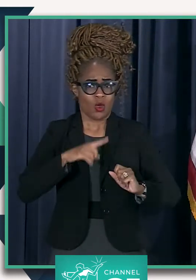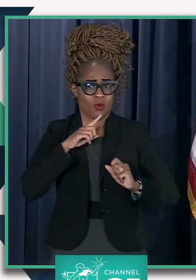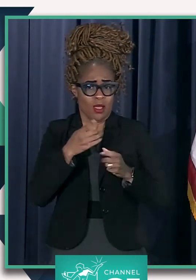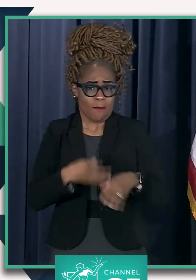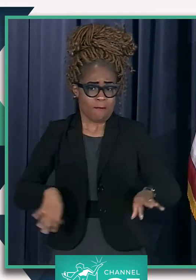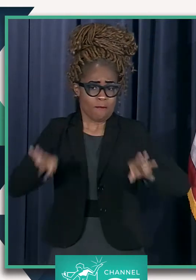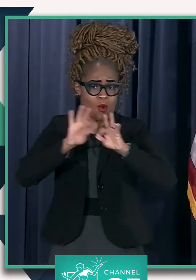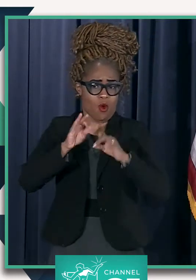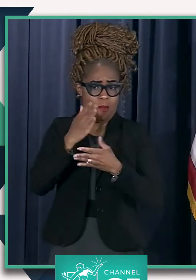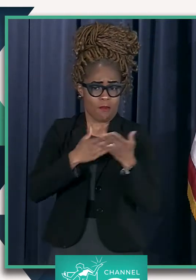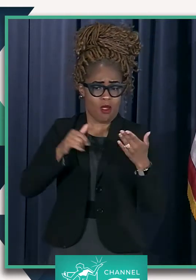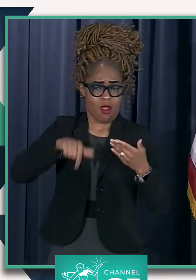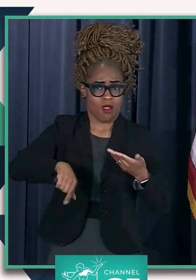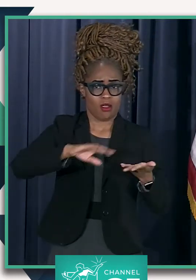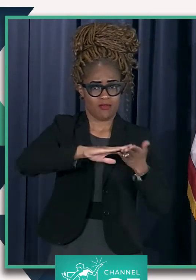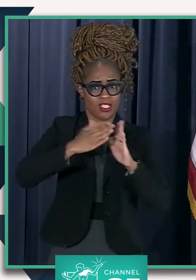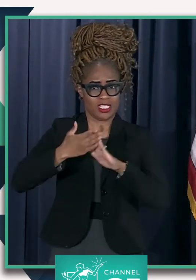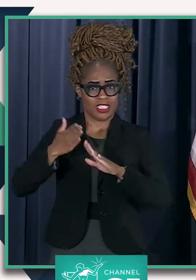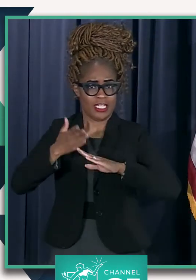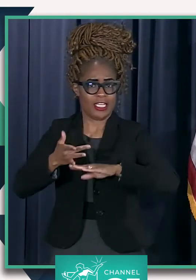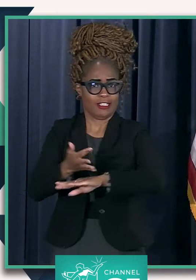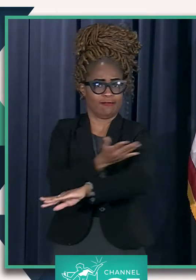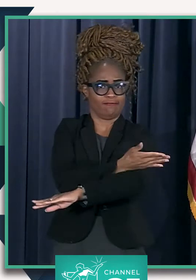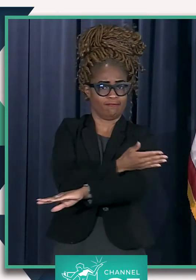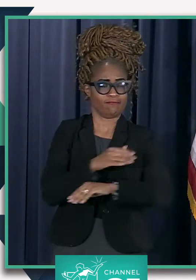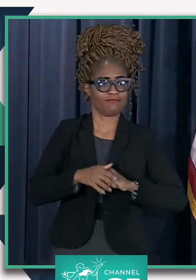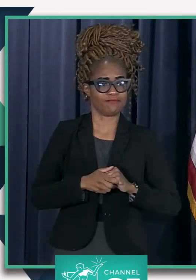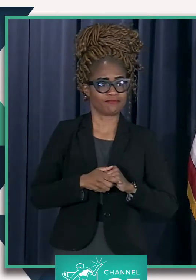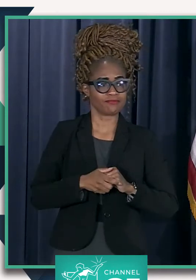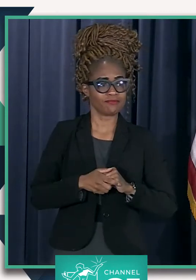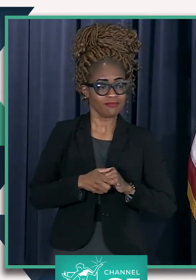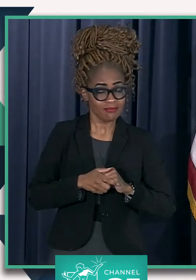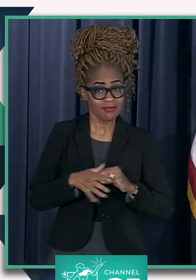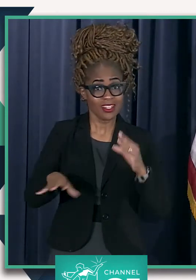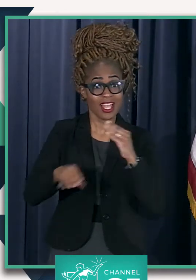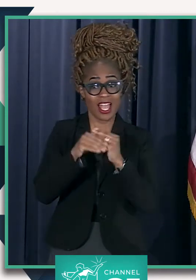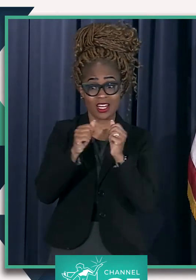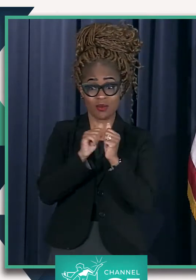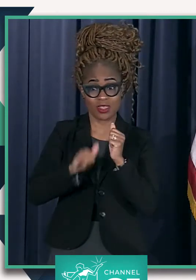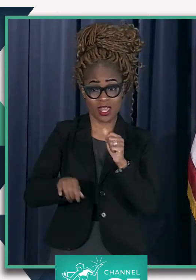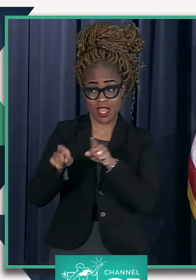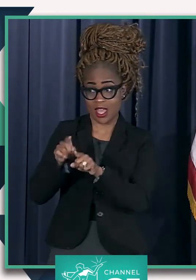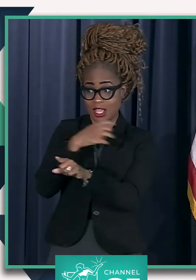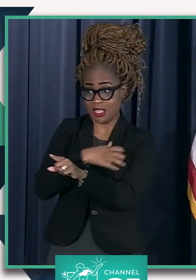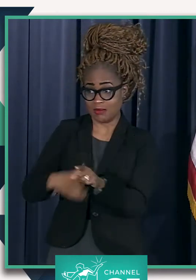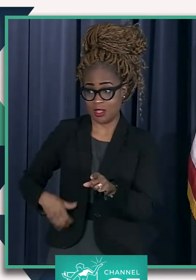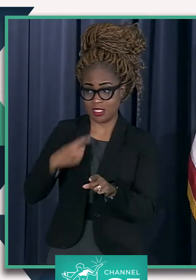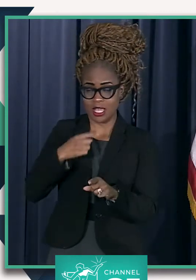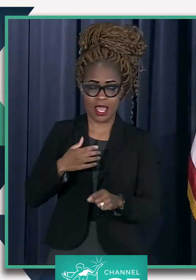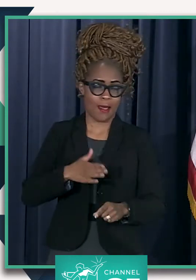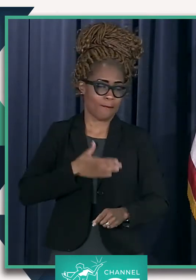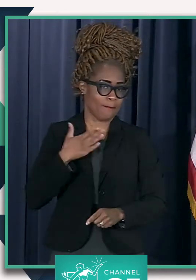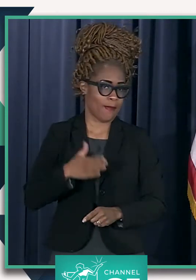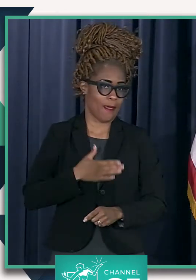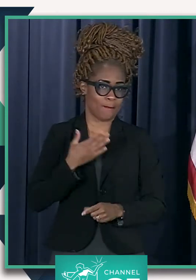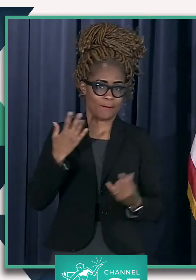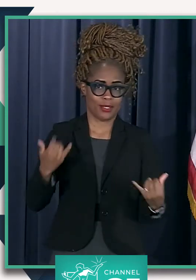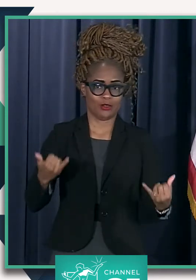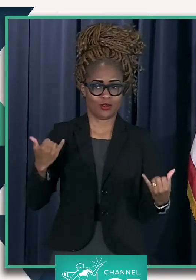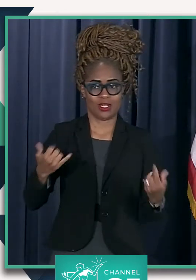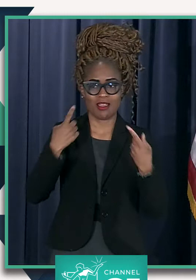part of this city's revitalization. And adding to these investments, as the mayor said, I am so pleased today to